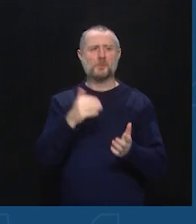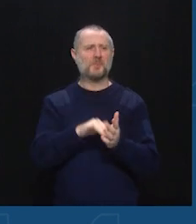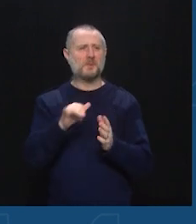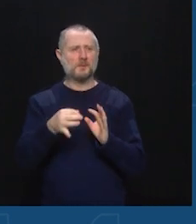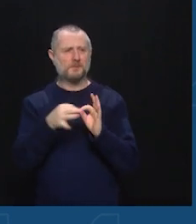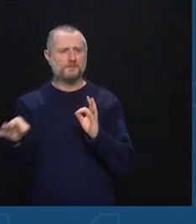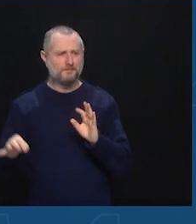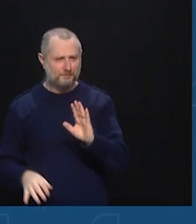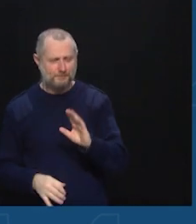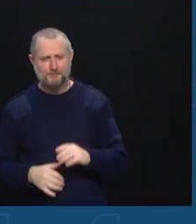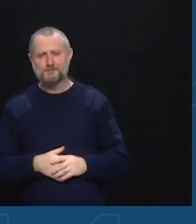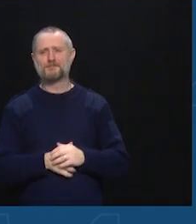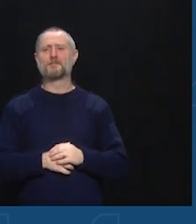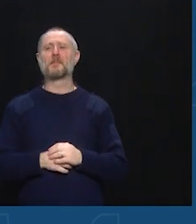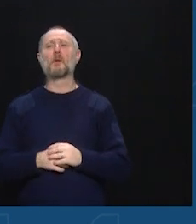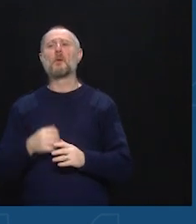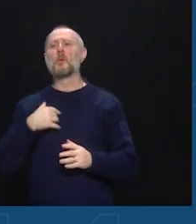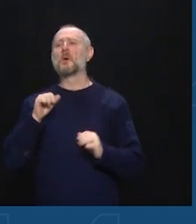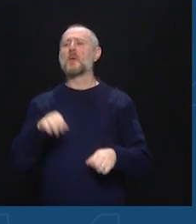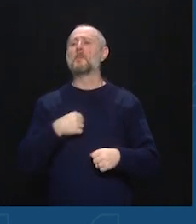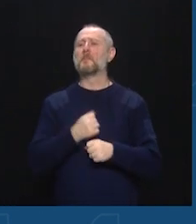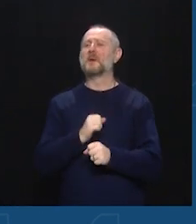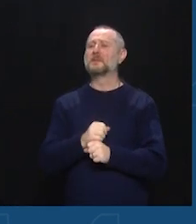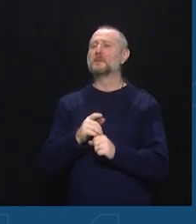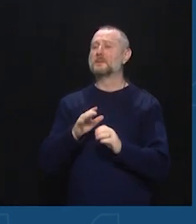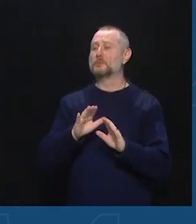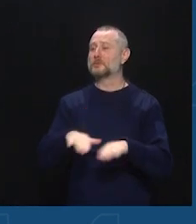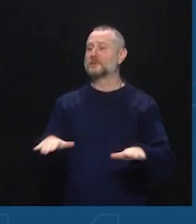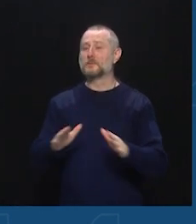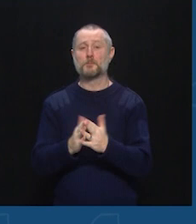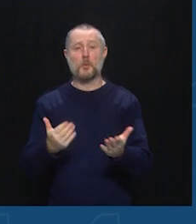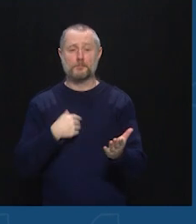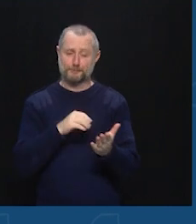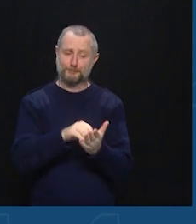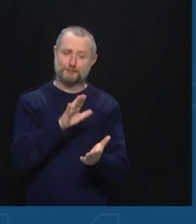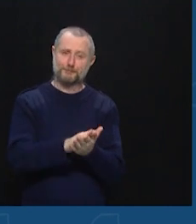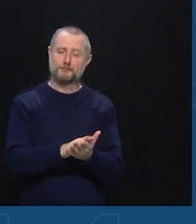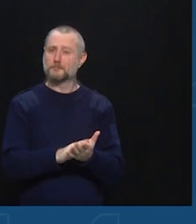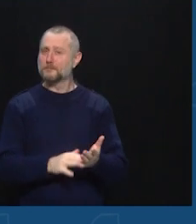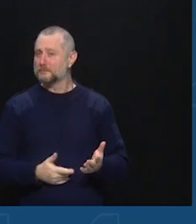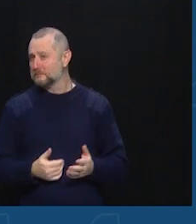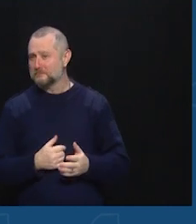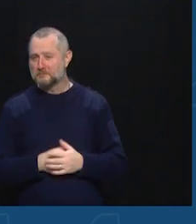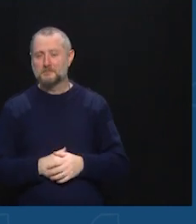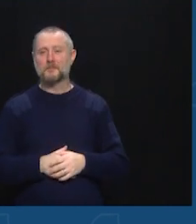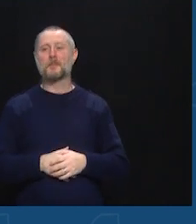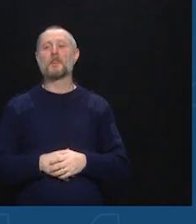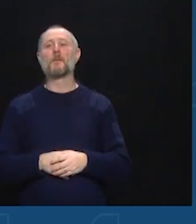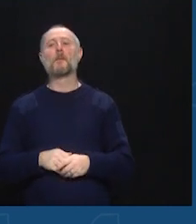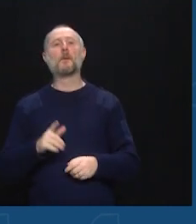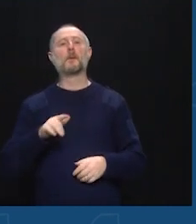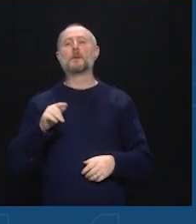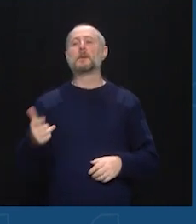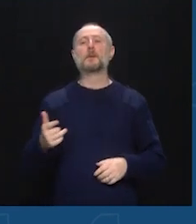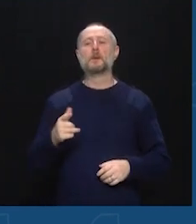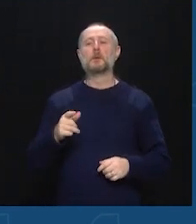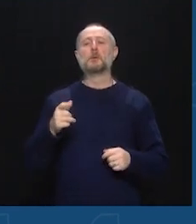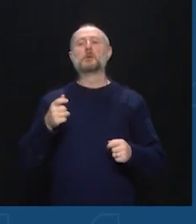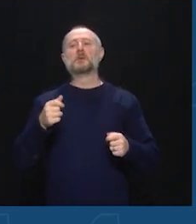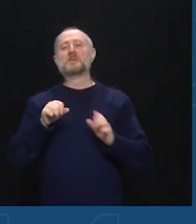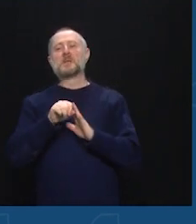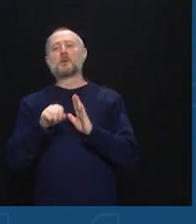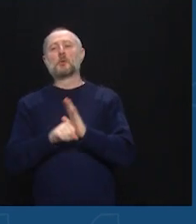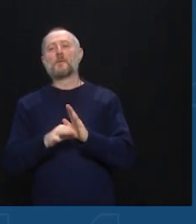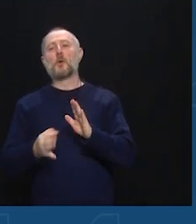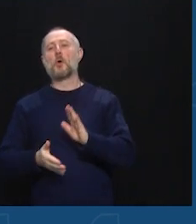I think there's a children's book in this. And Governor, Director of State Operations, Catherine Garcia. Thank you, Governor. Thank